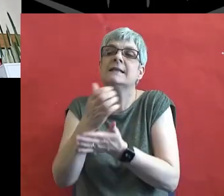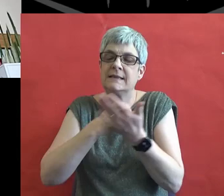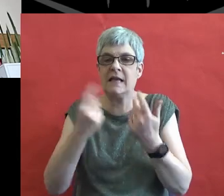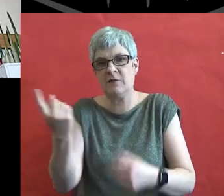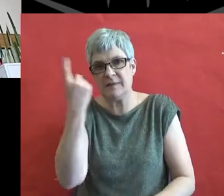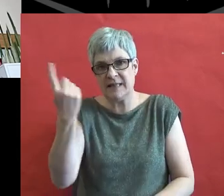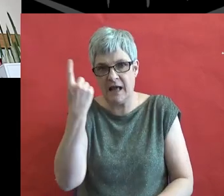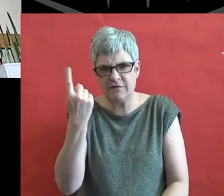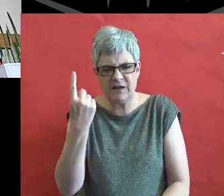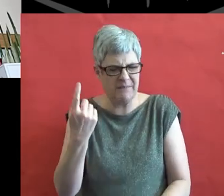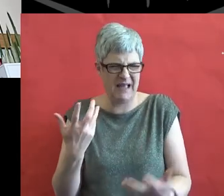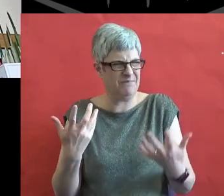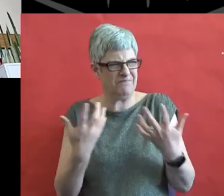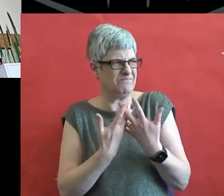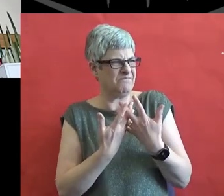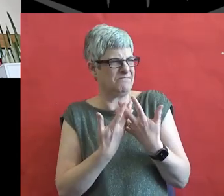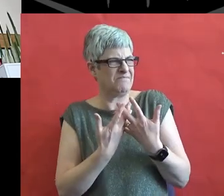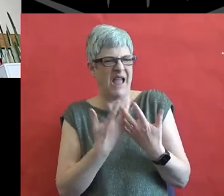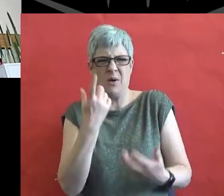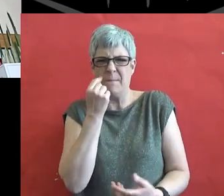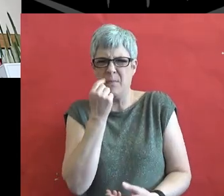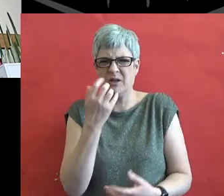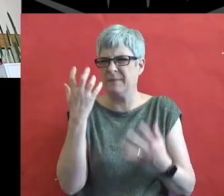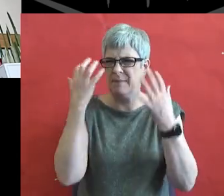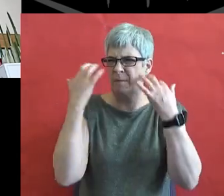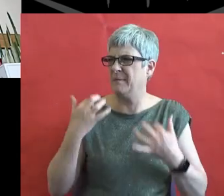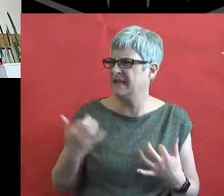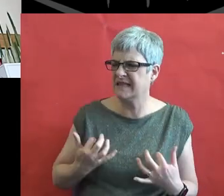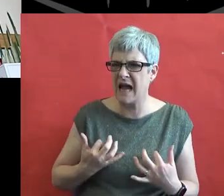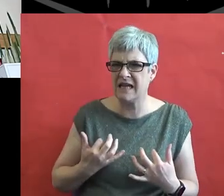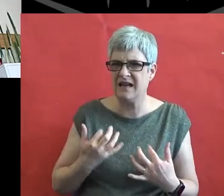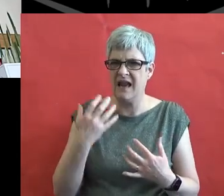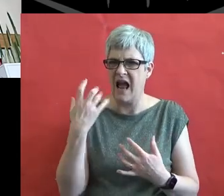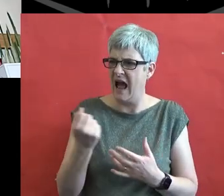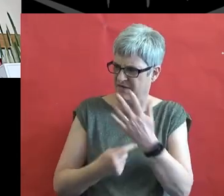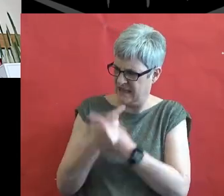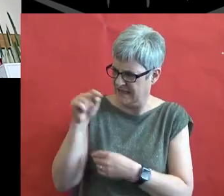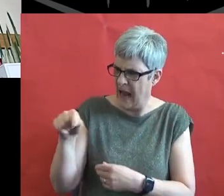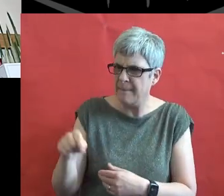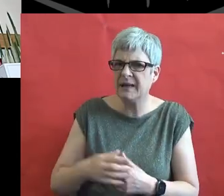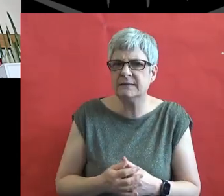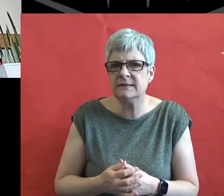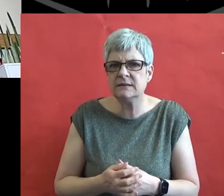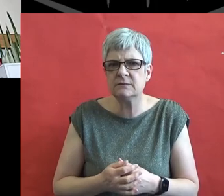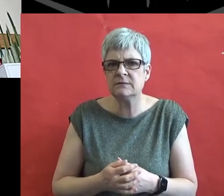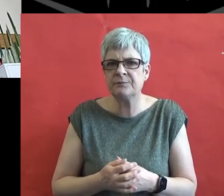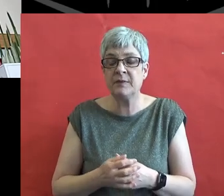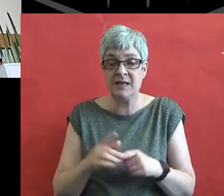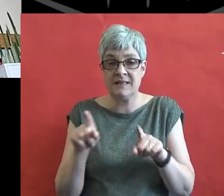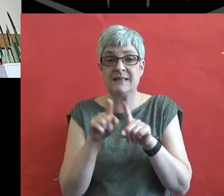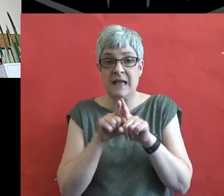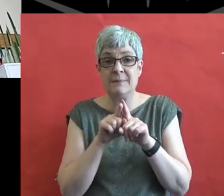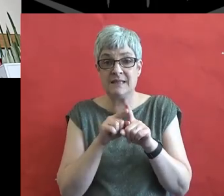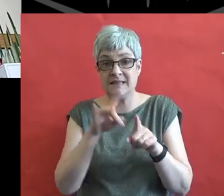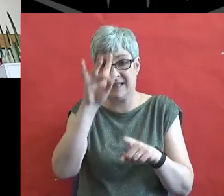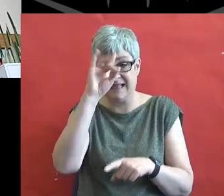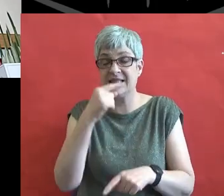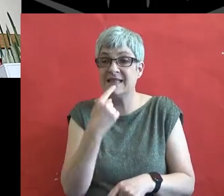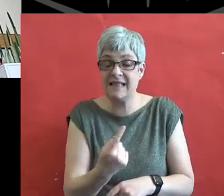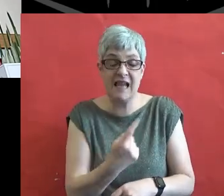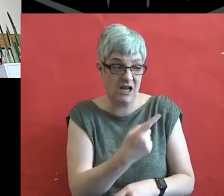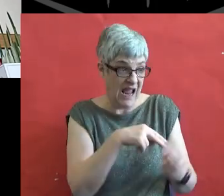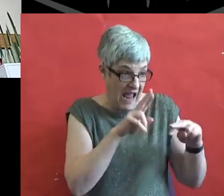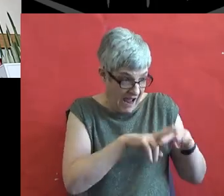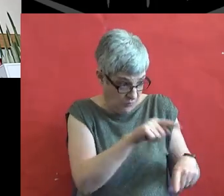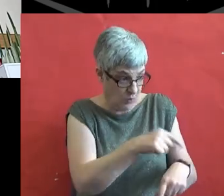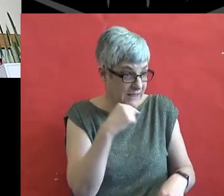It's how can he possibly be the Messiah and have this happen to him? Just as Satan was basically saying, if you're the Son